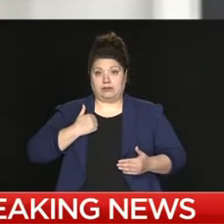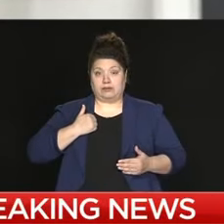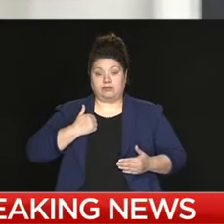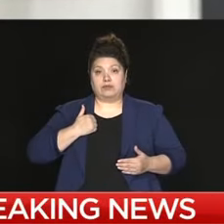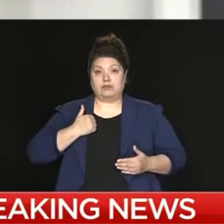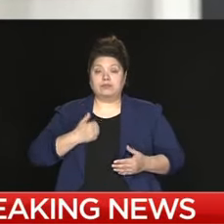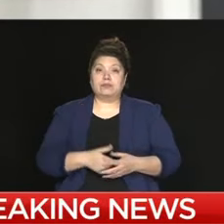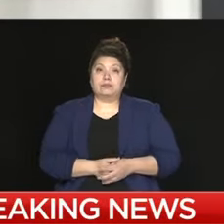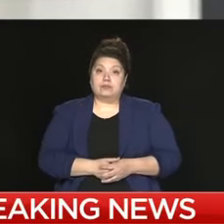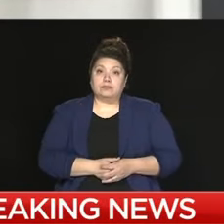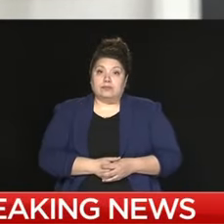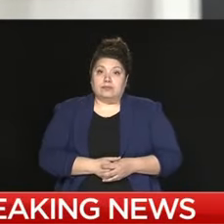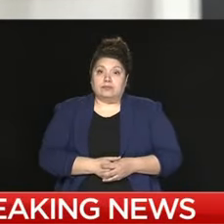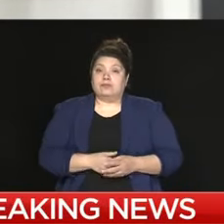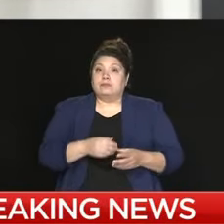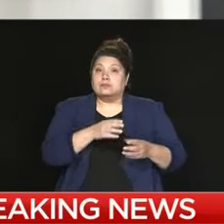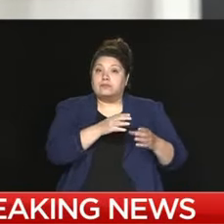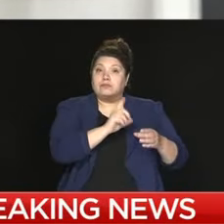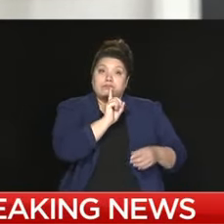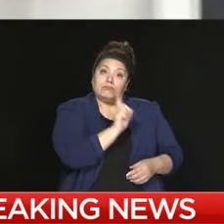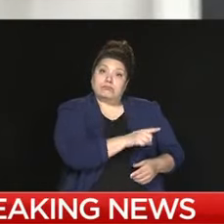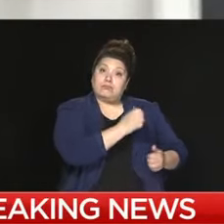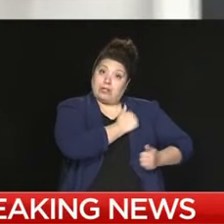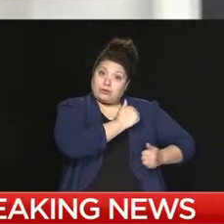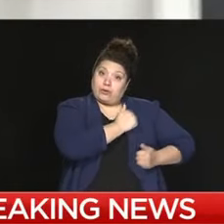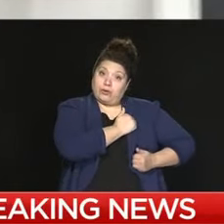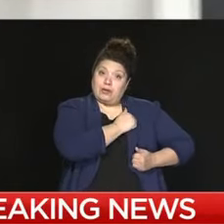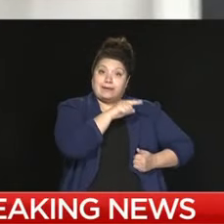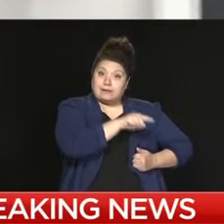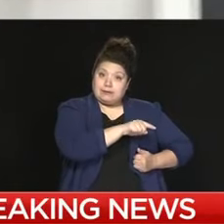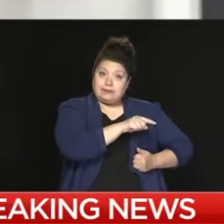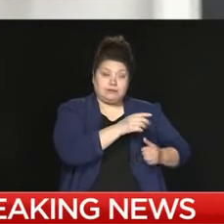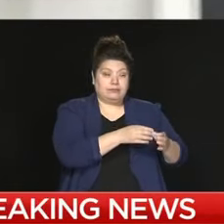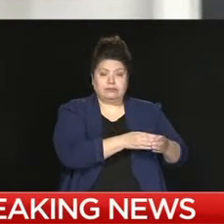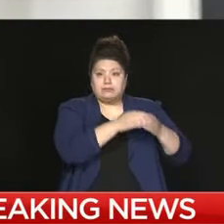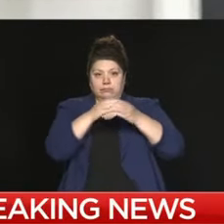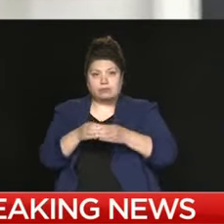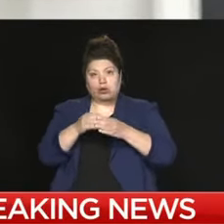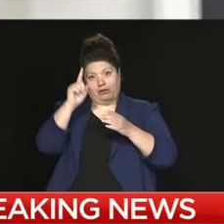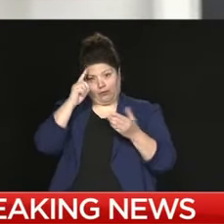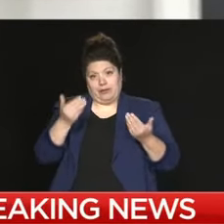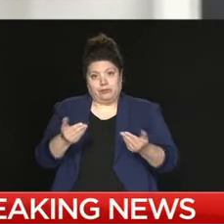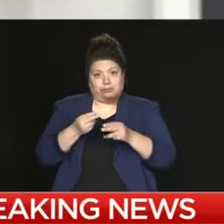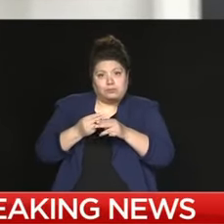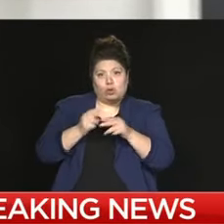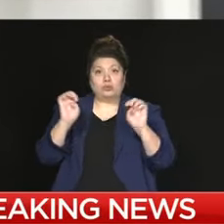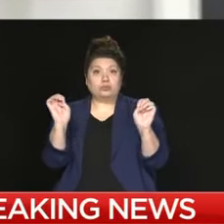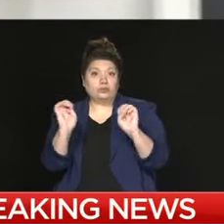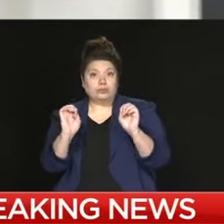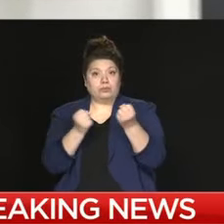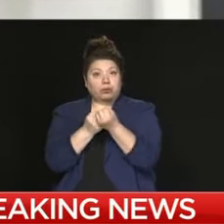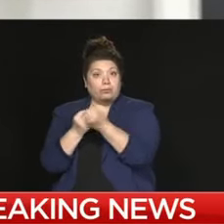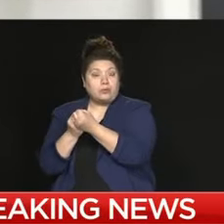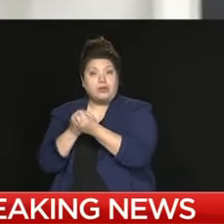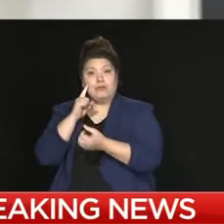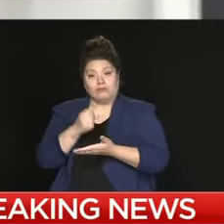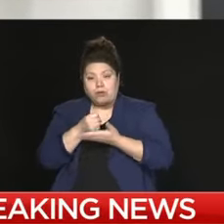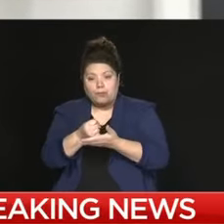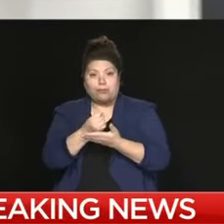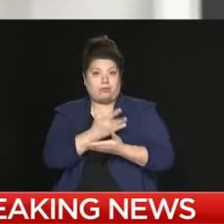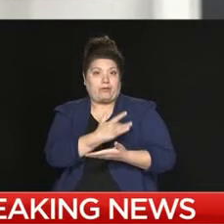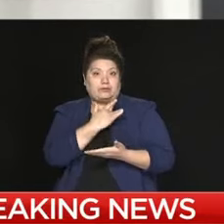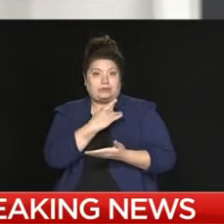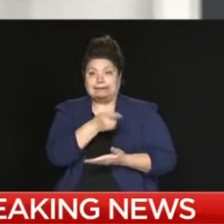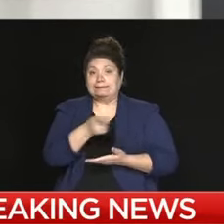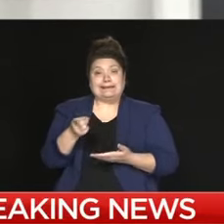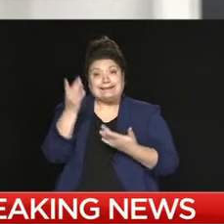this crisis. We're deploying the military to provide emergency support to help provinces regain control of the